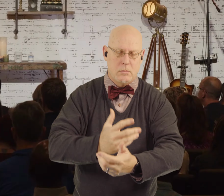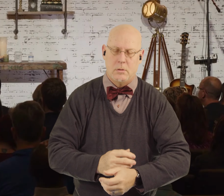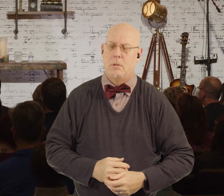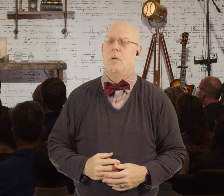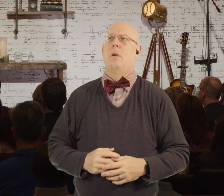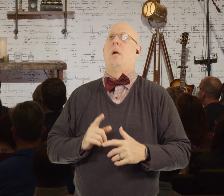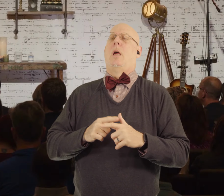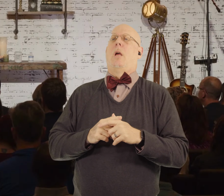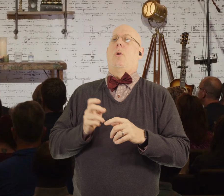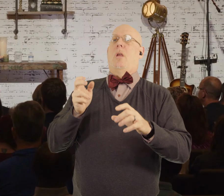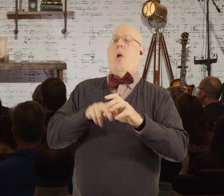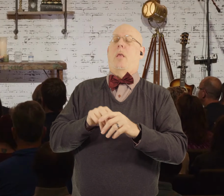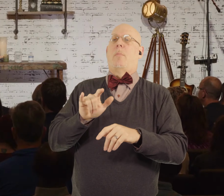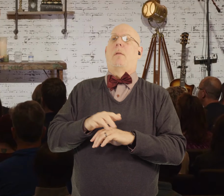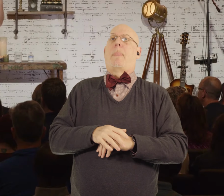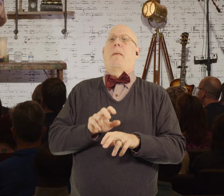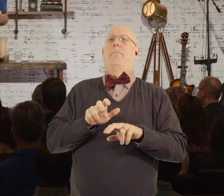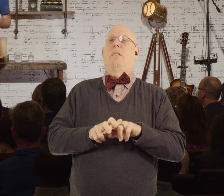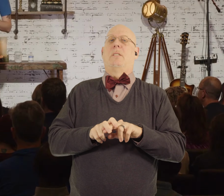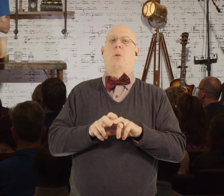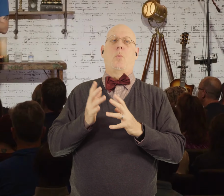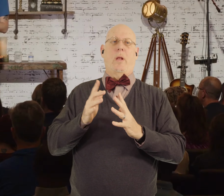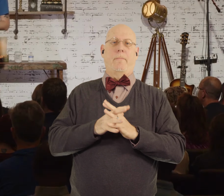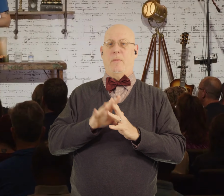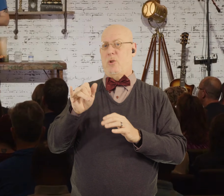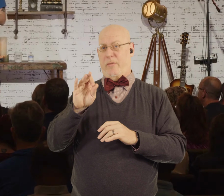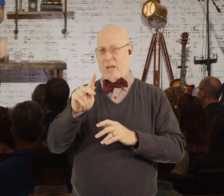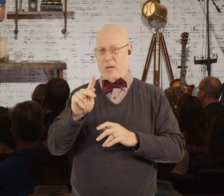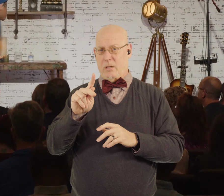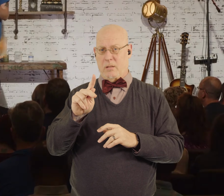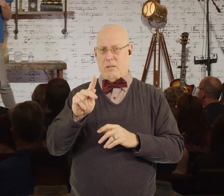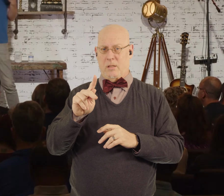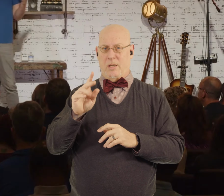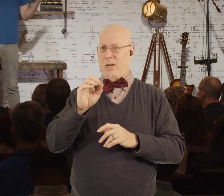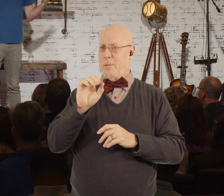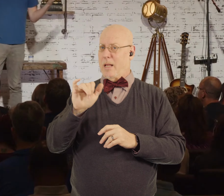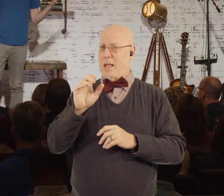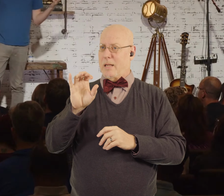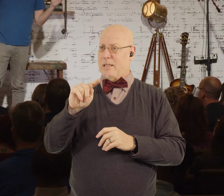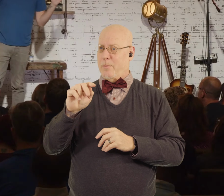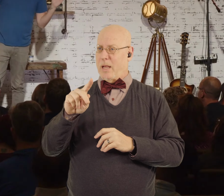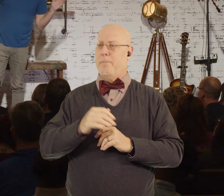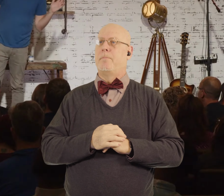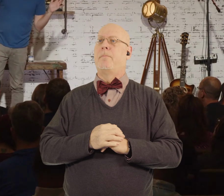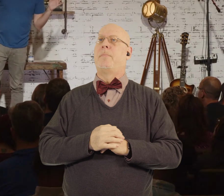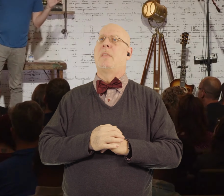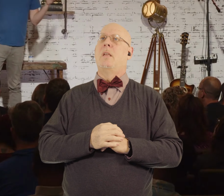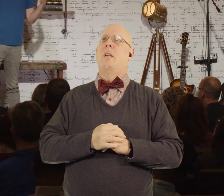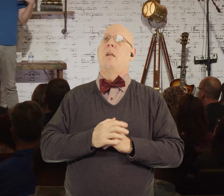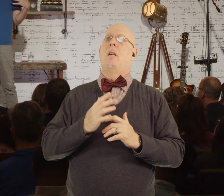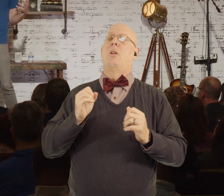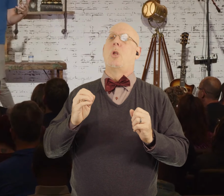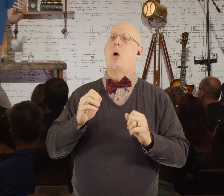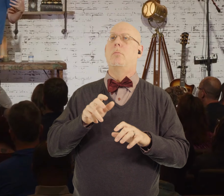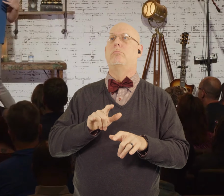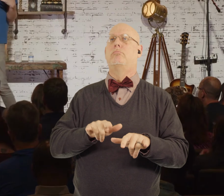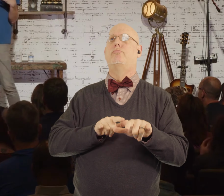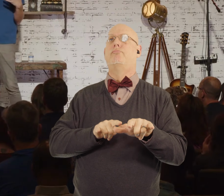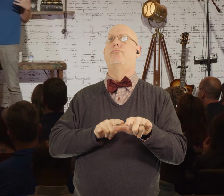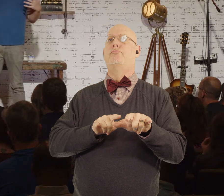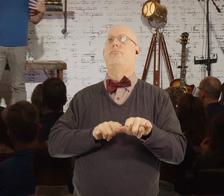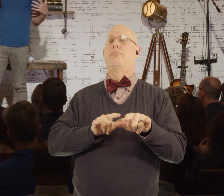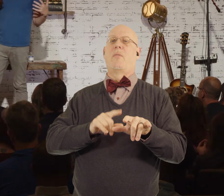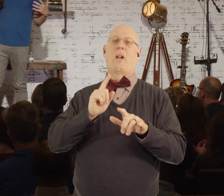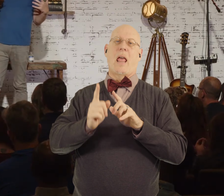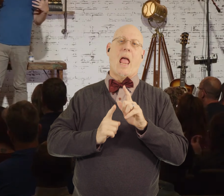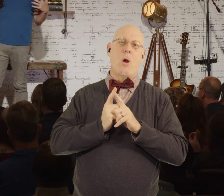was sustenance, sort of. And then we get on the plane, and we're sitting there on the jetway, and it's JFK again. Nobody does it like TPA. And so we're sitting there on